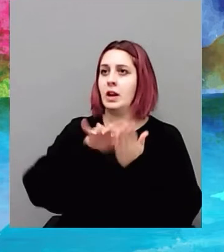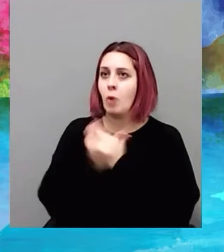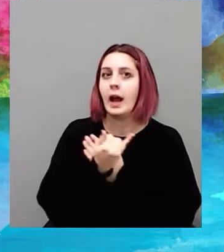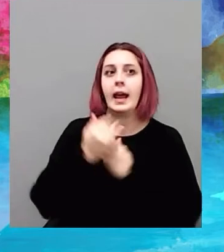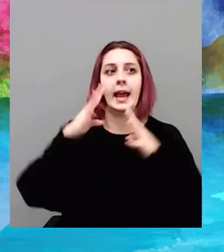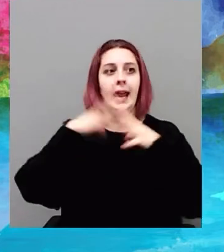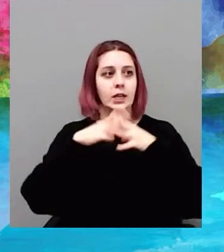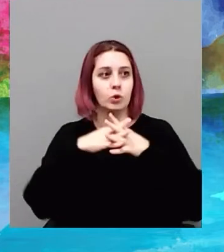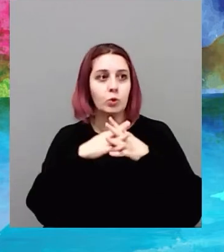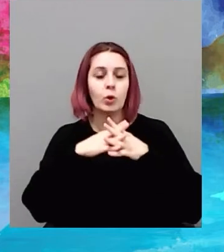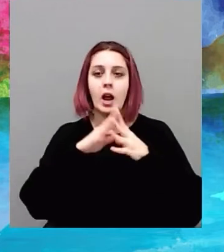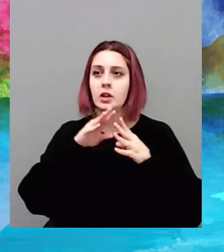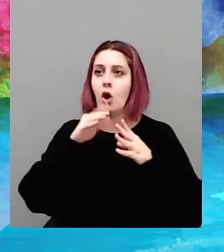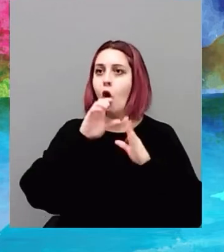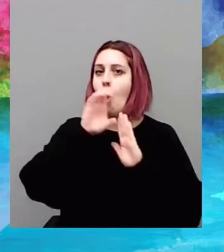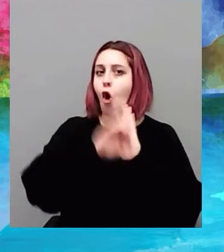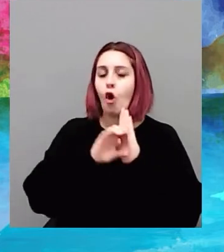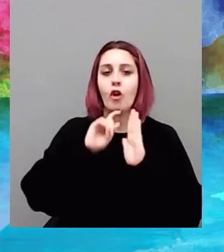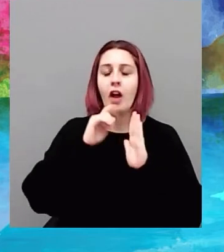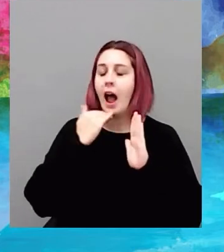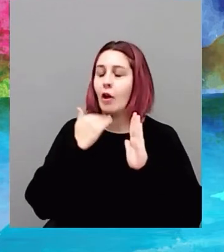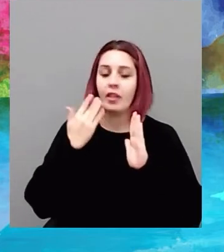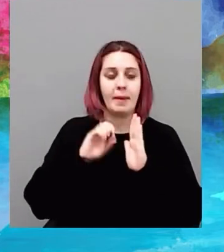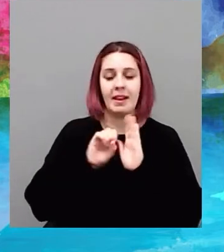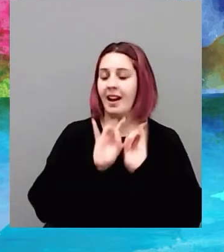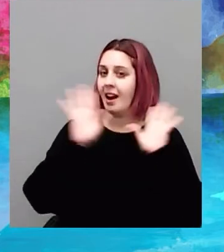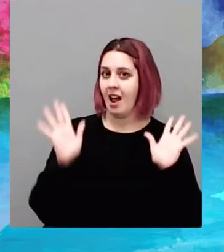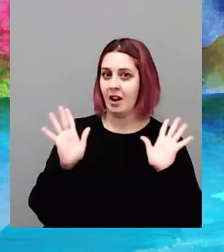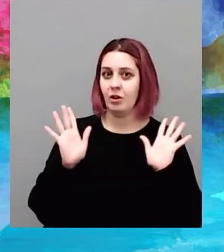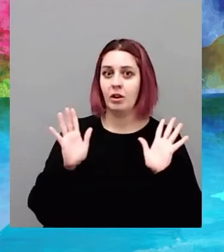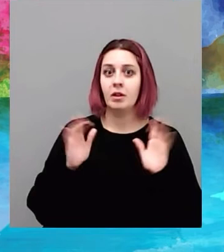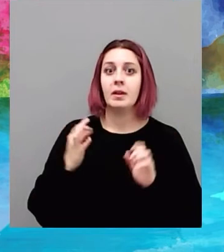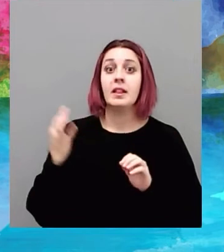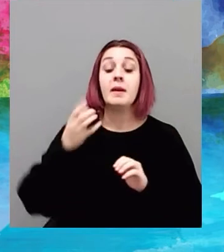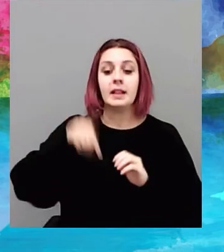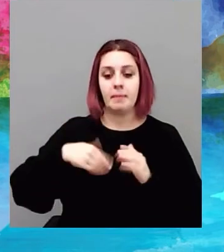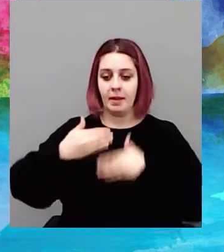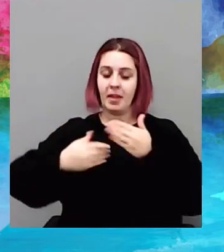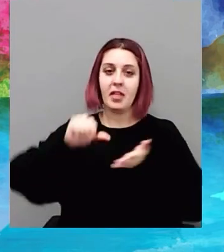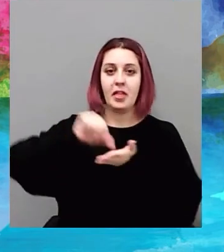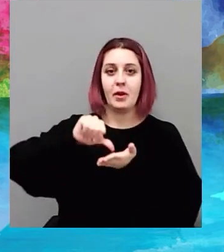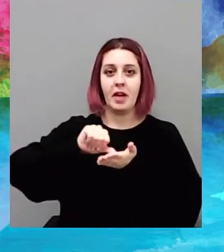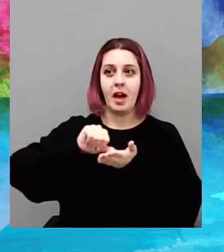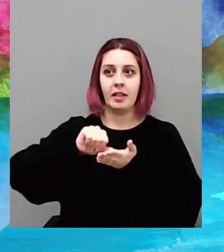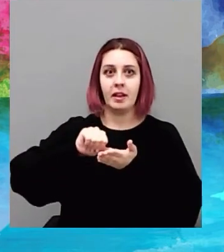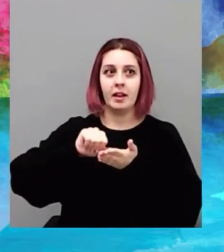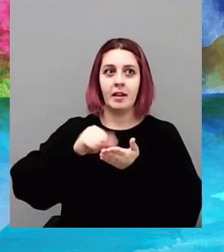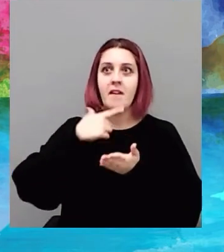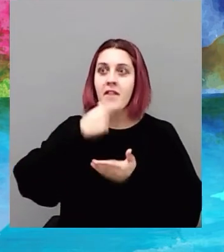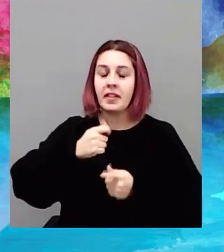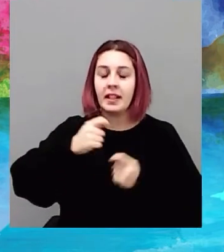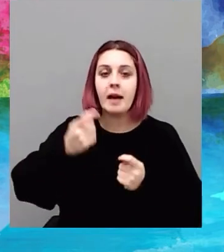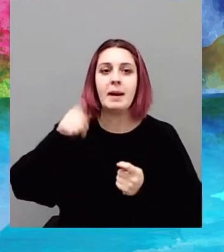languages, cultures, and codes. It should reveal the city, should